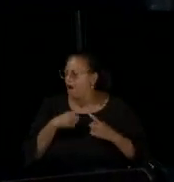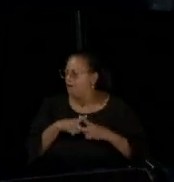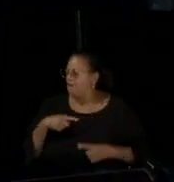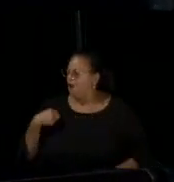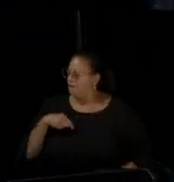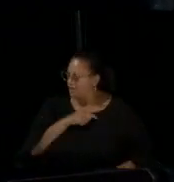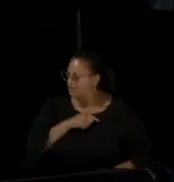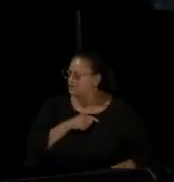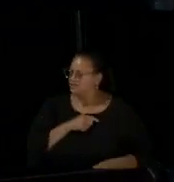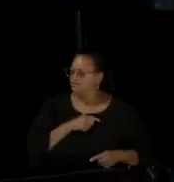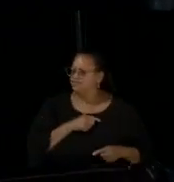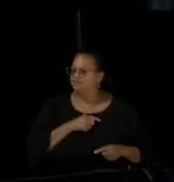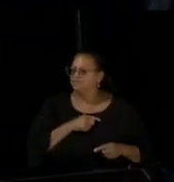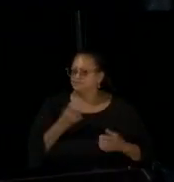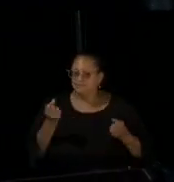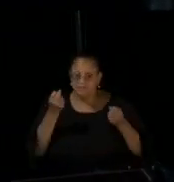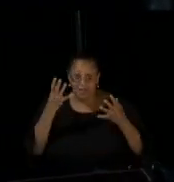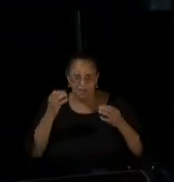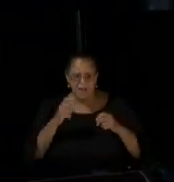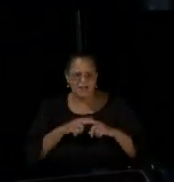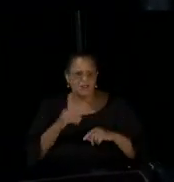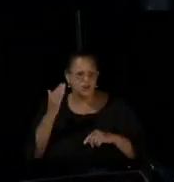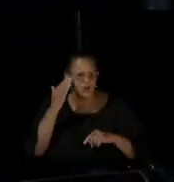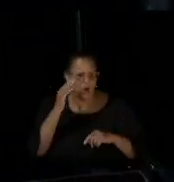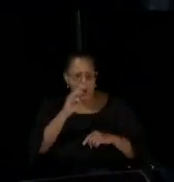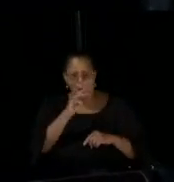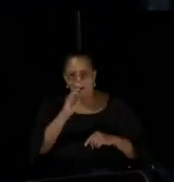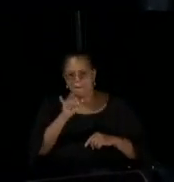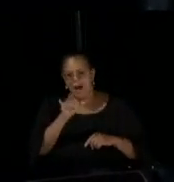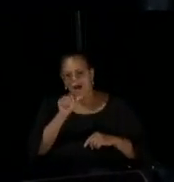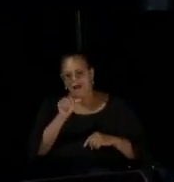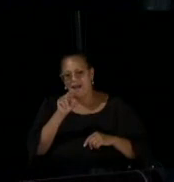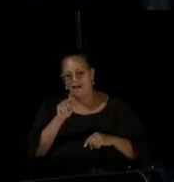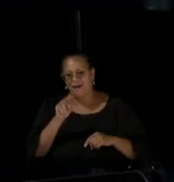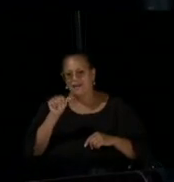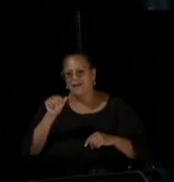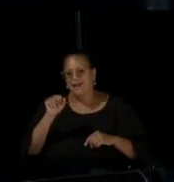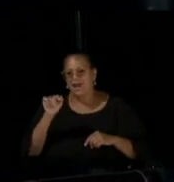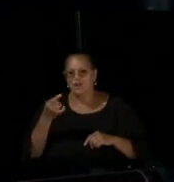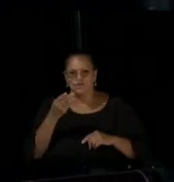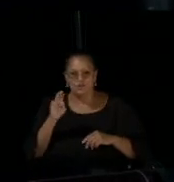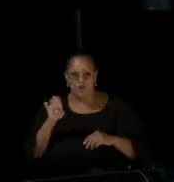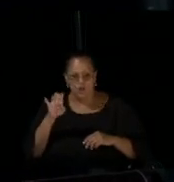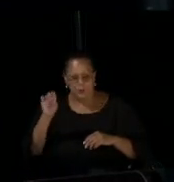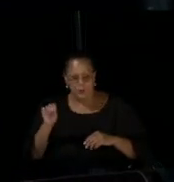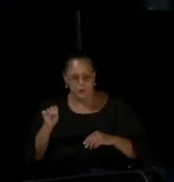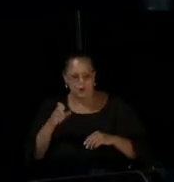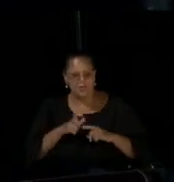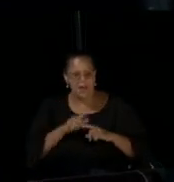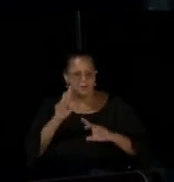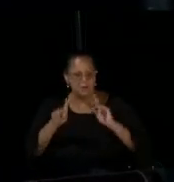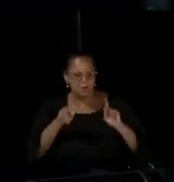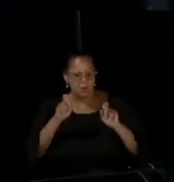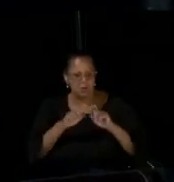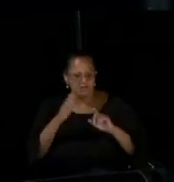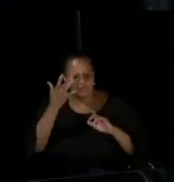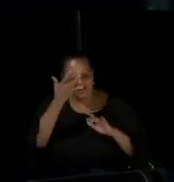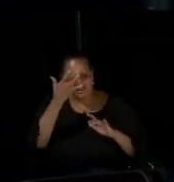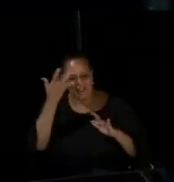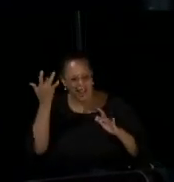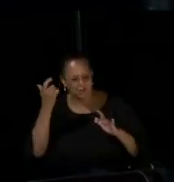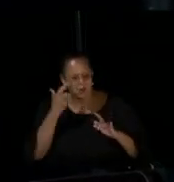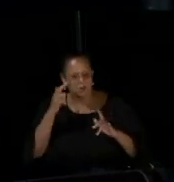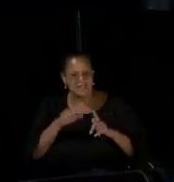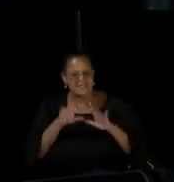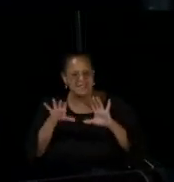us? Now, many of you know Maya Angelou, and Maya Angelou has taught us that people will usually forget what we did or what